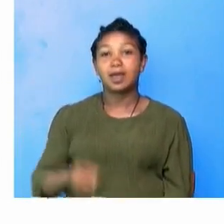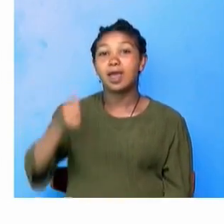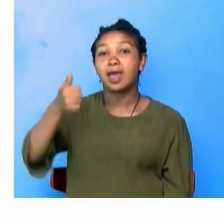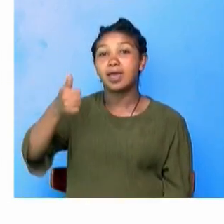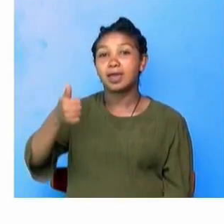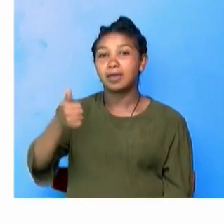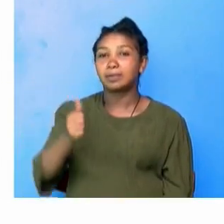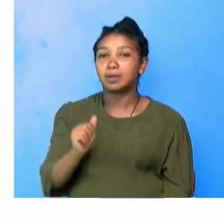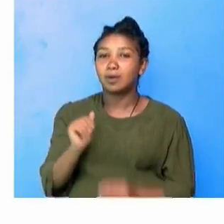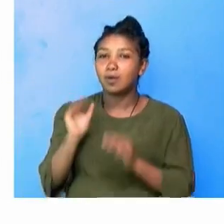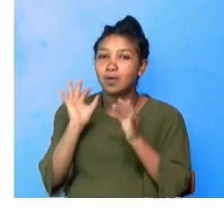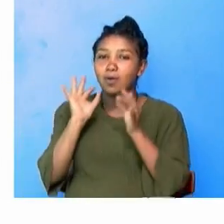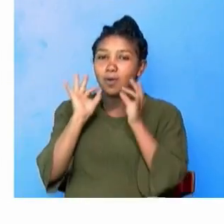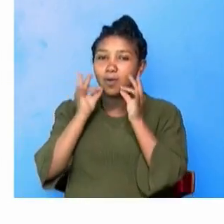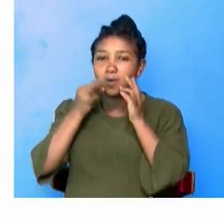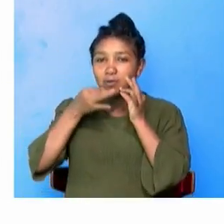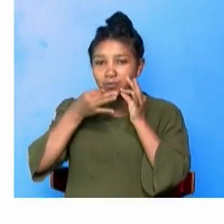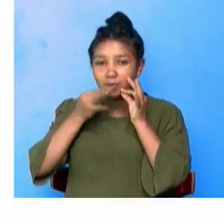old.